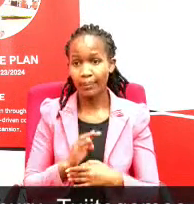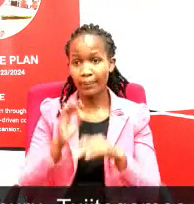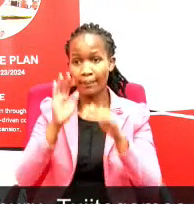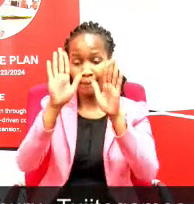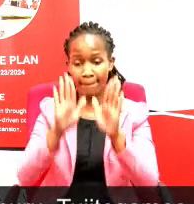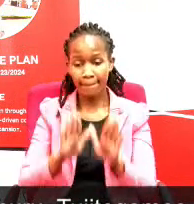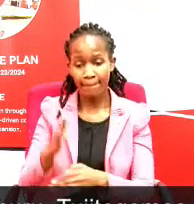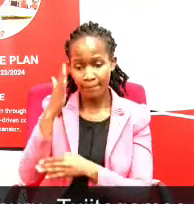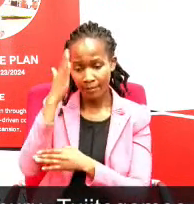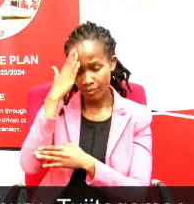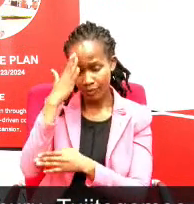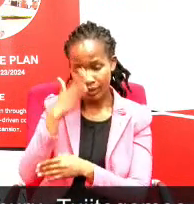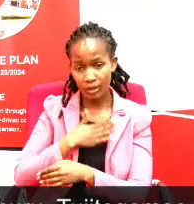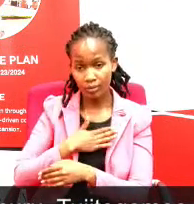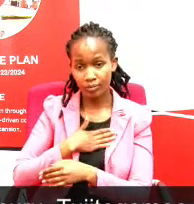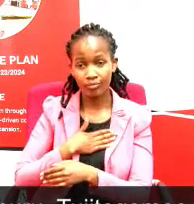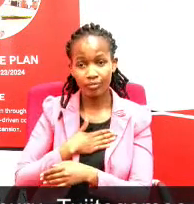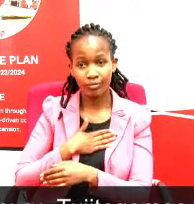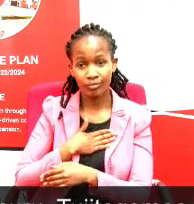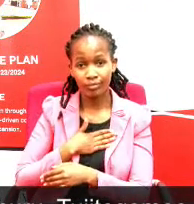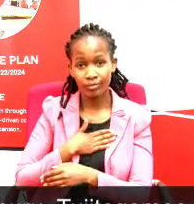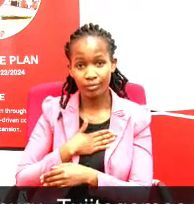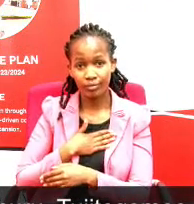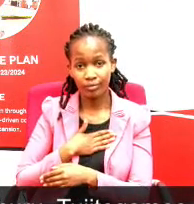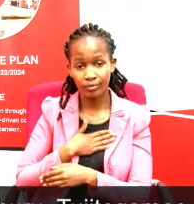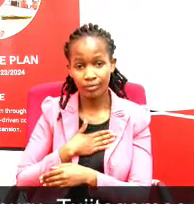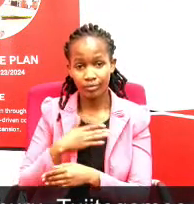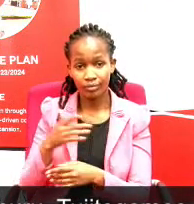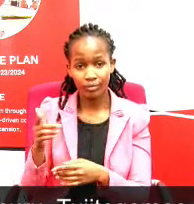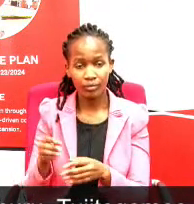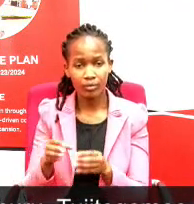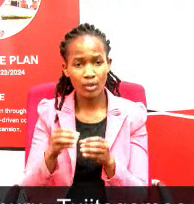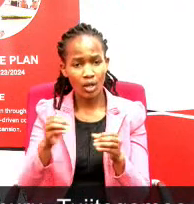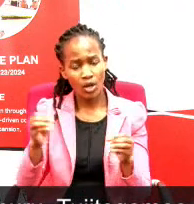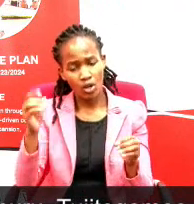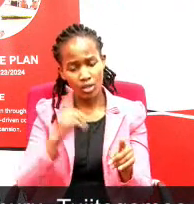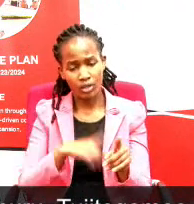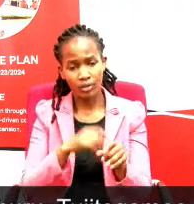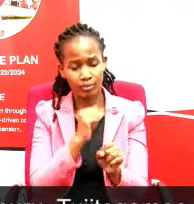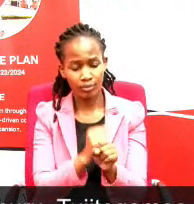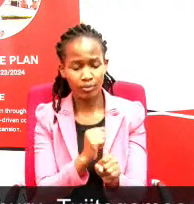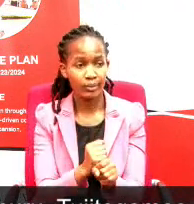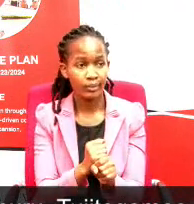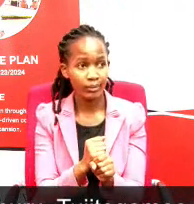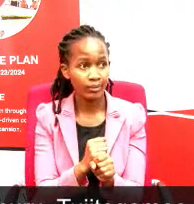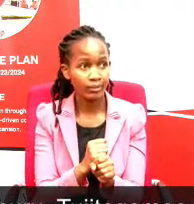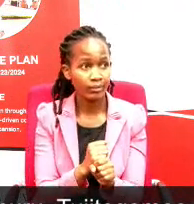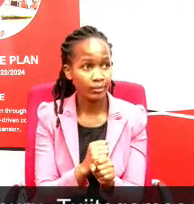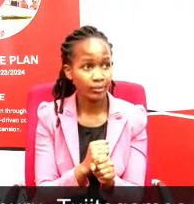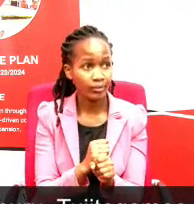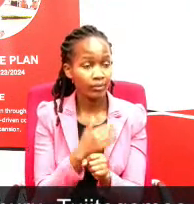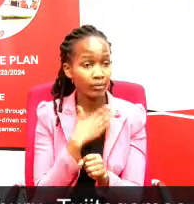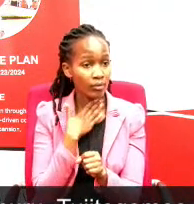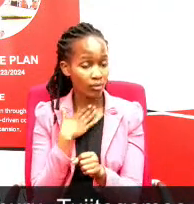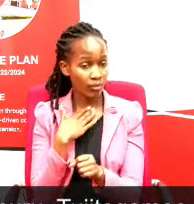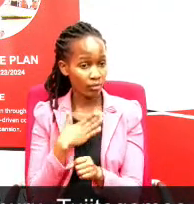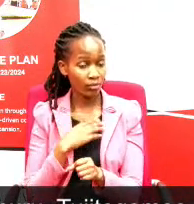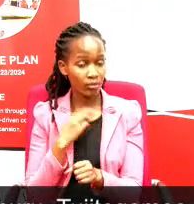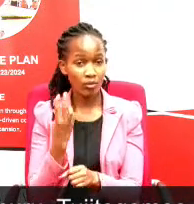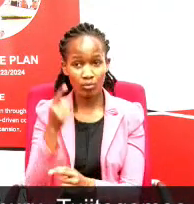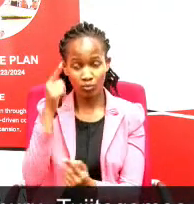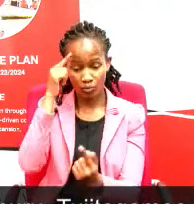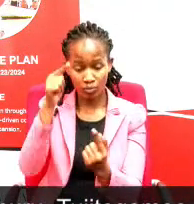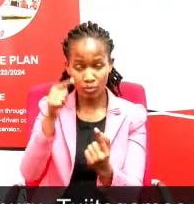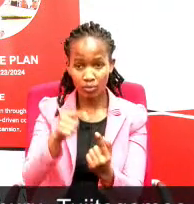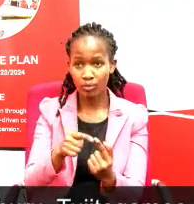in realization of our short, medium, and long-term operations aspirations. We aim to